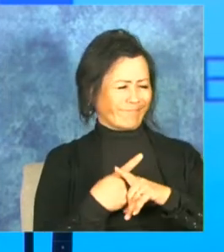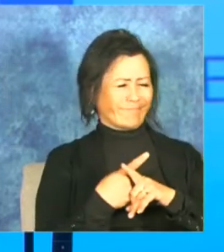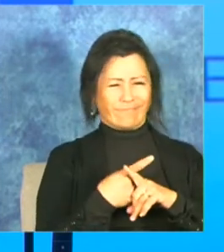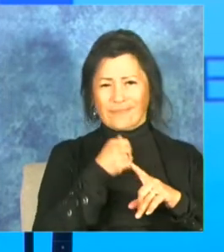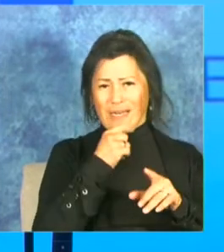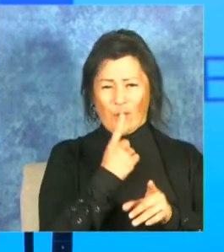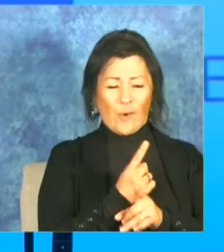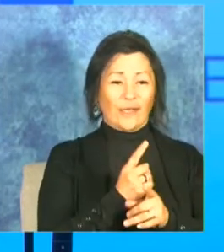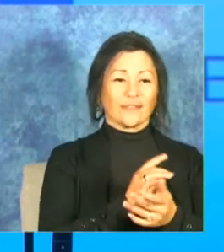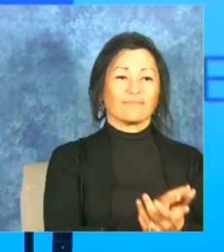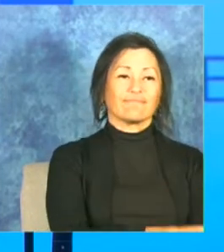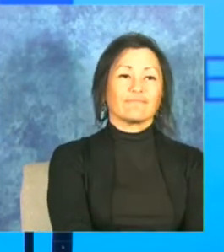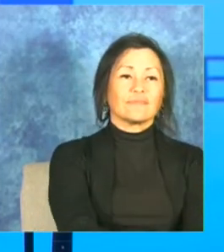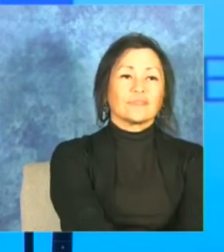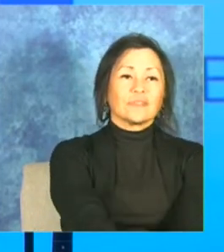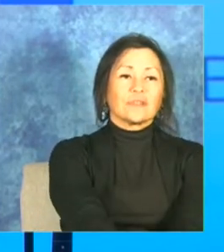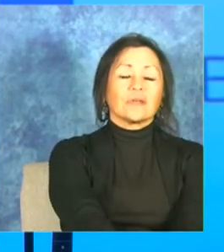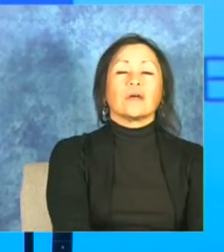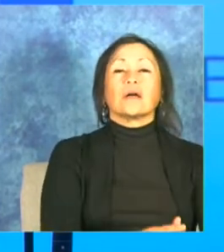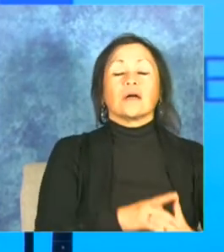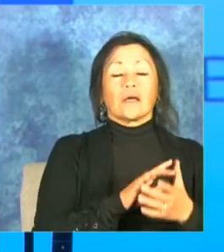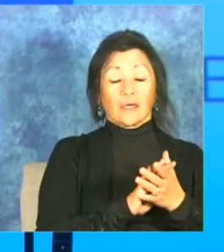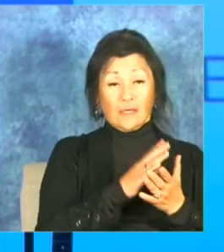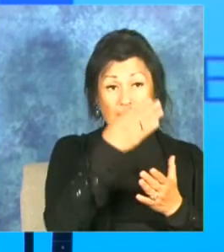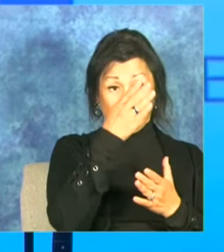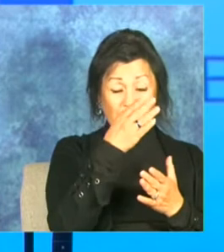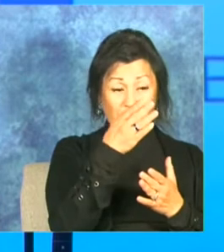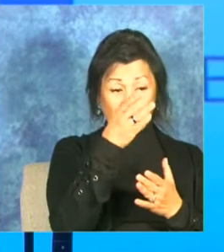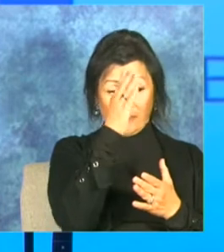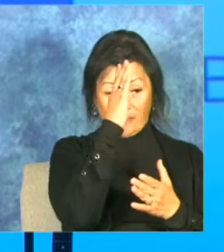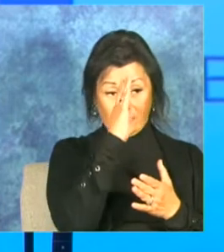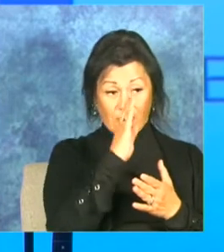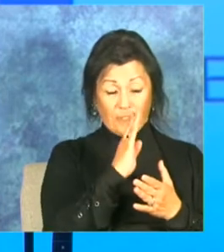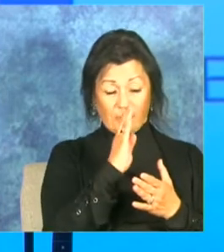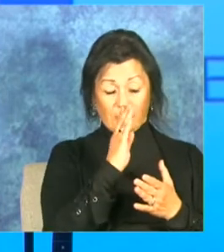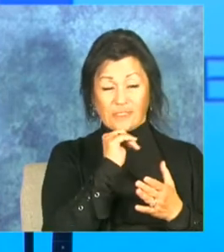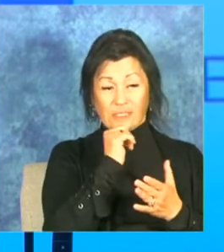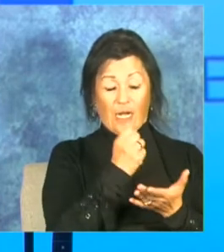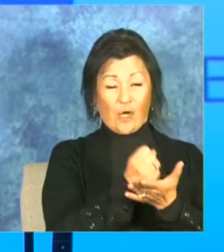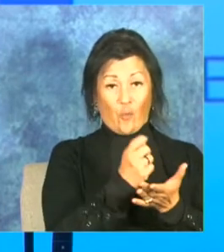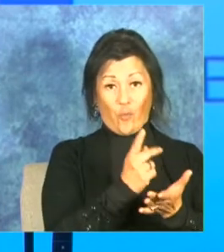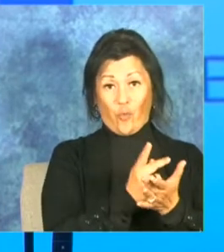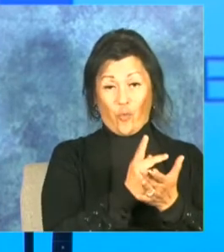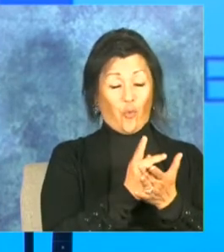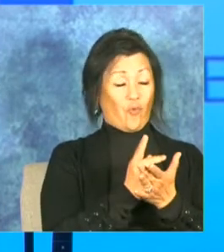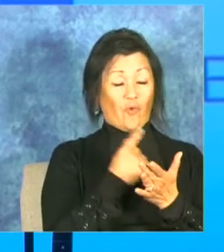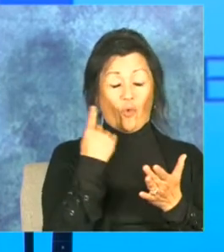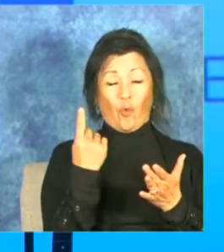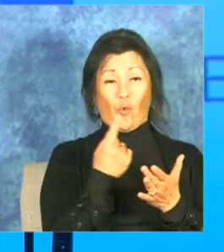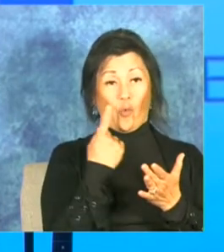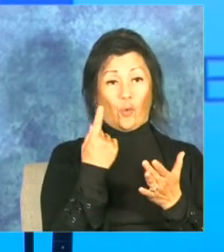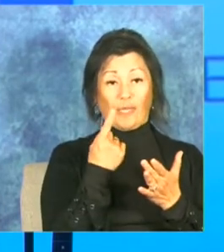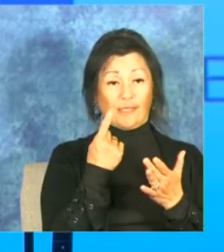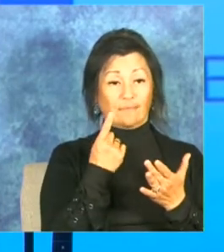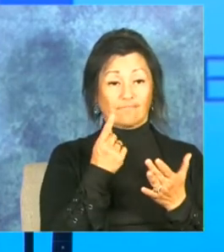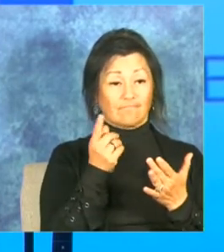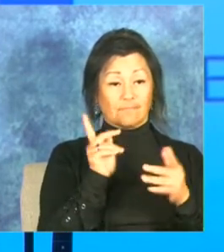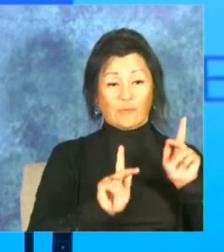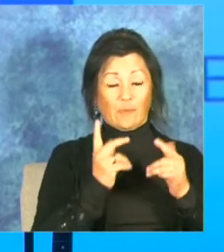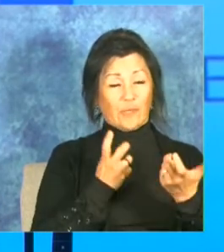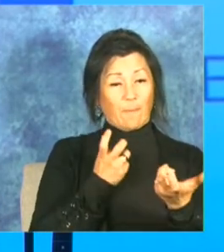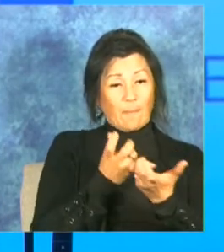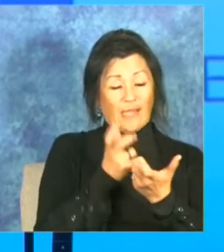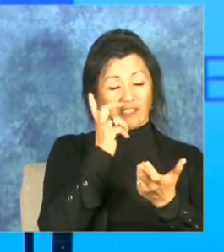in the judgment of God, who approves of no other manner of living than that which is framed according to the rule of his